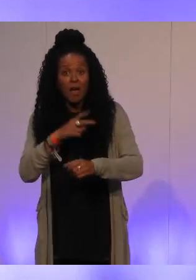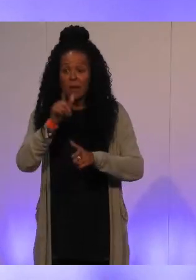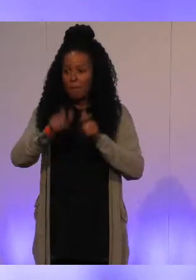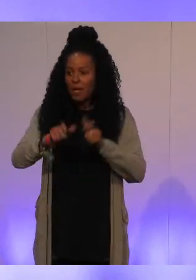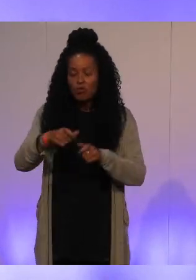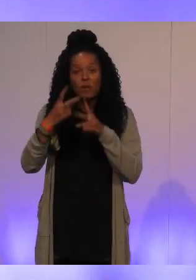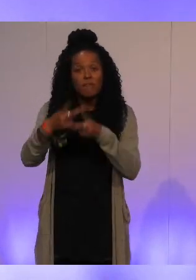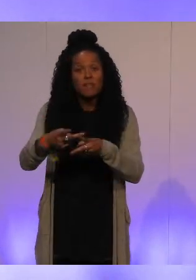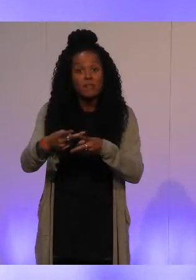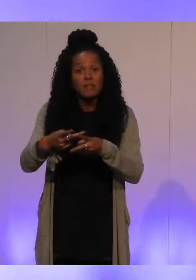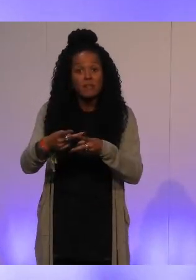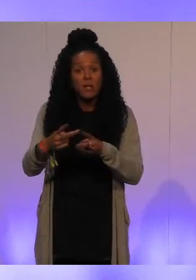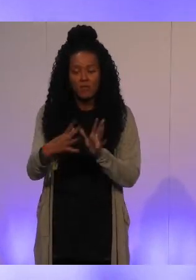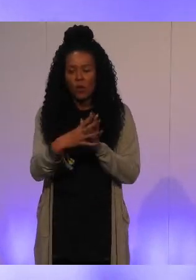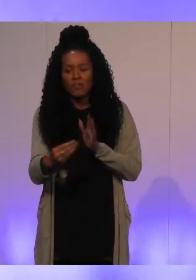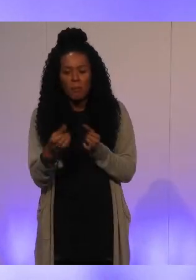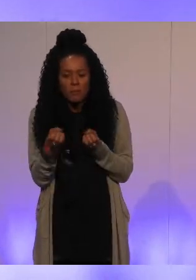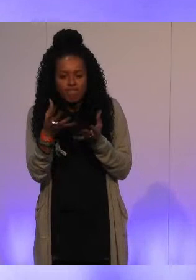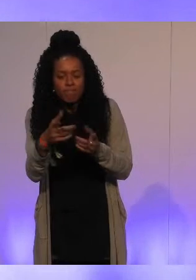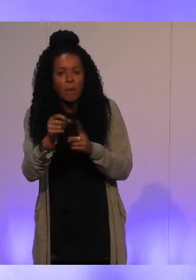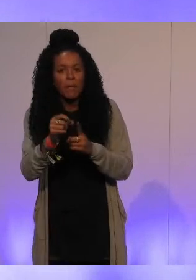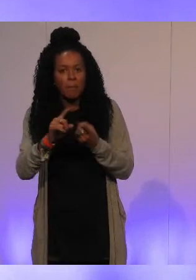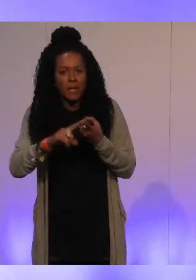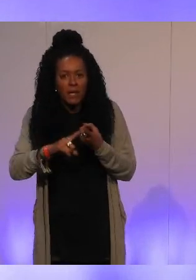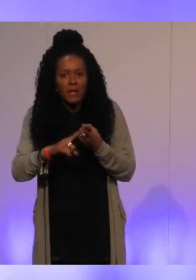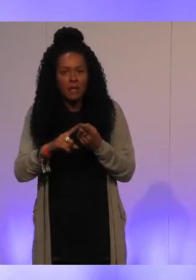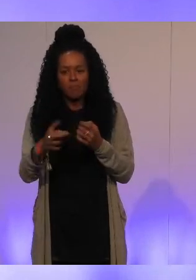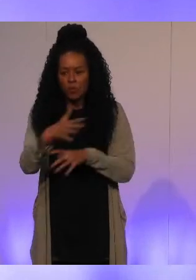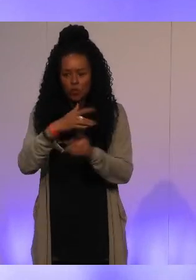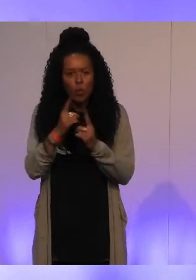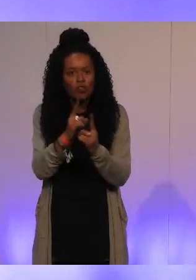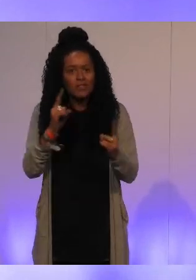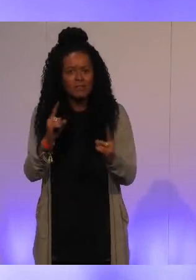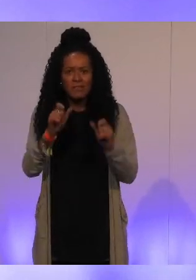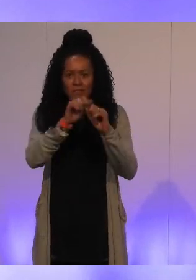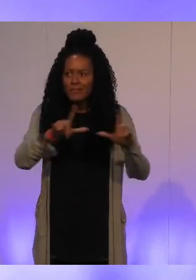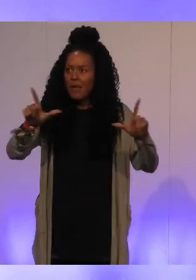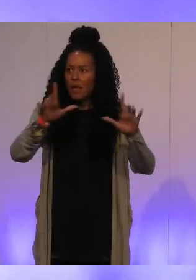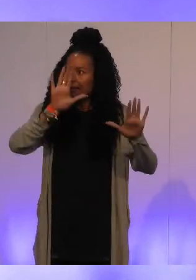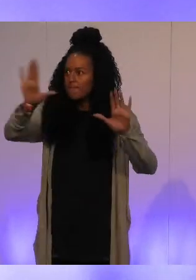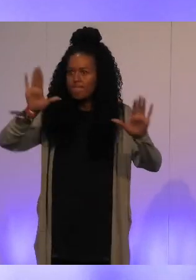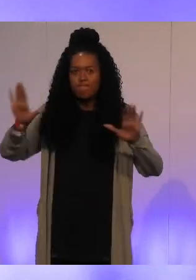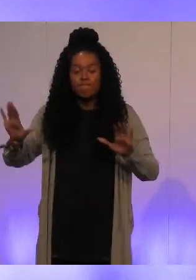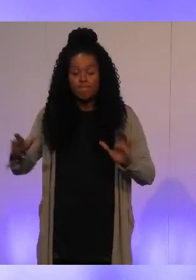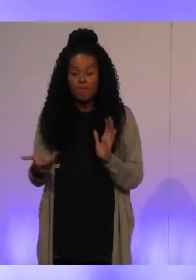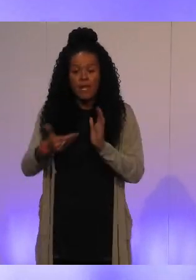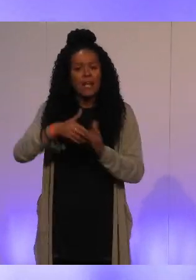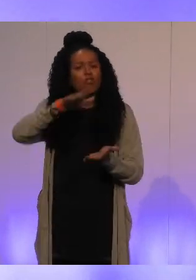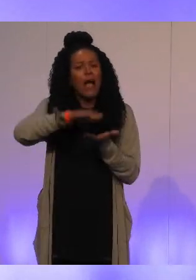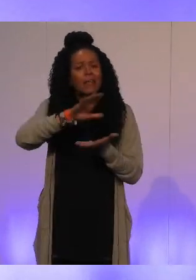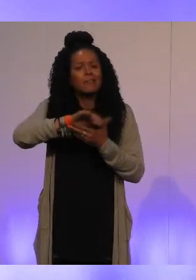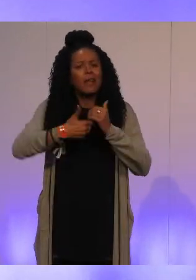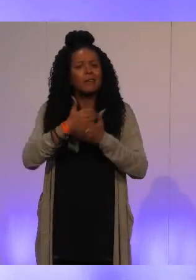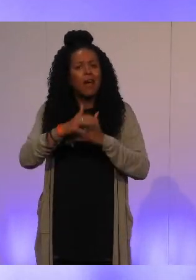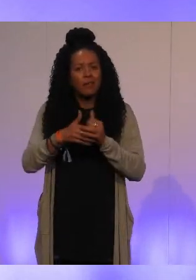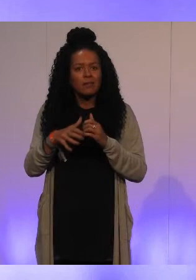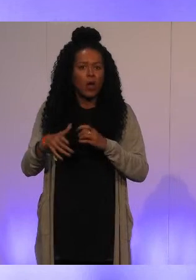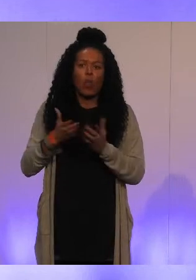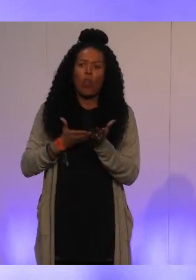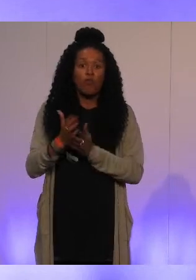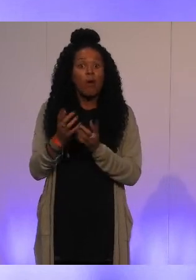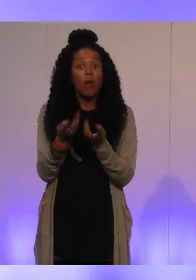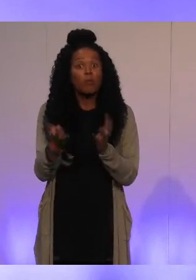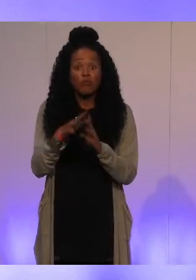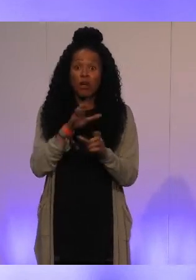for example with the provision of PPE, social distancing signage and extra hand sanitisers across the Trust,